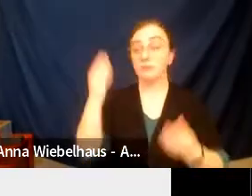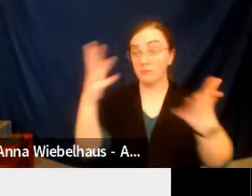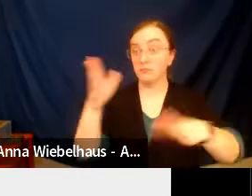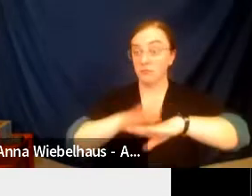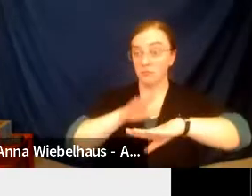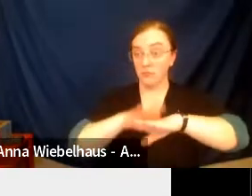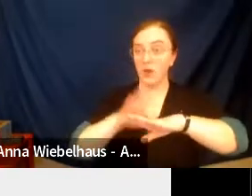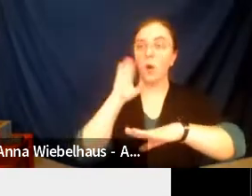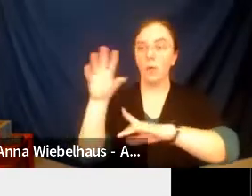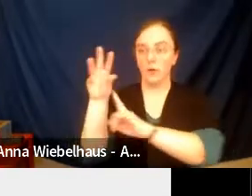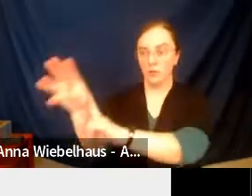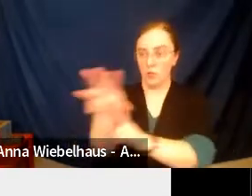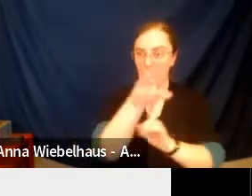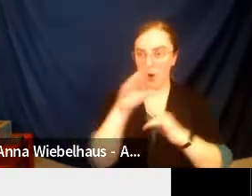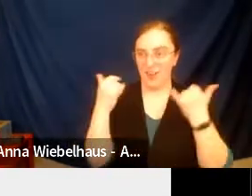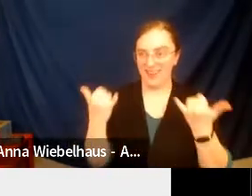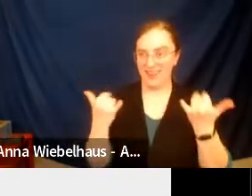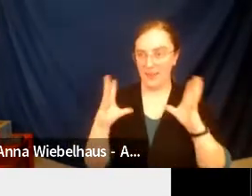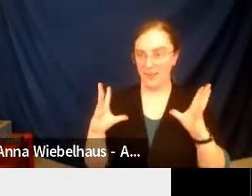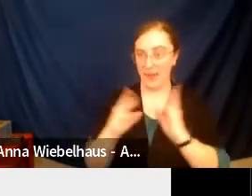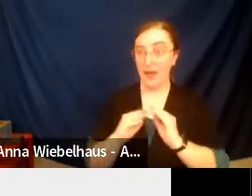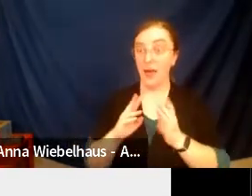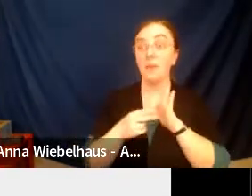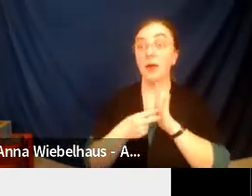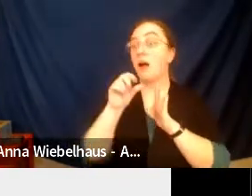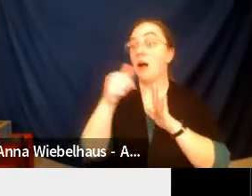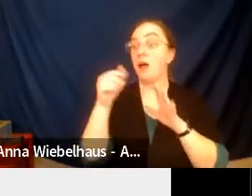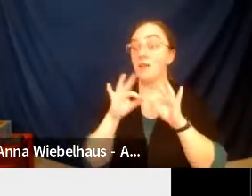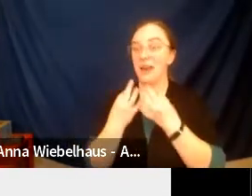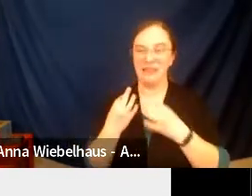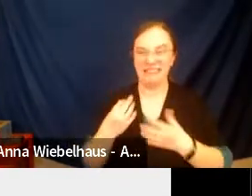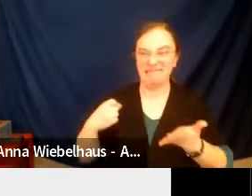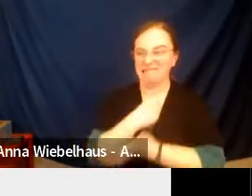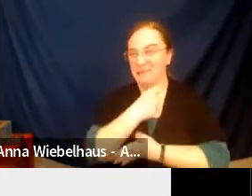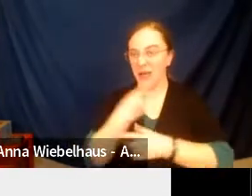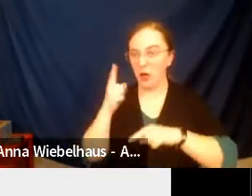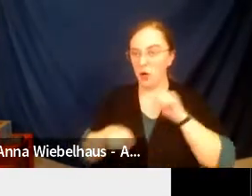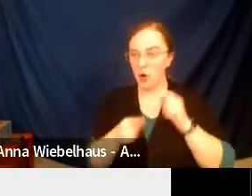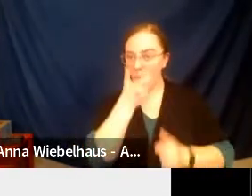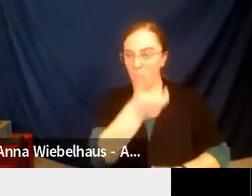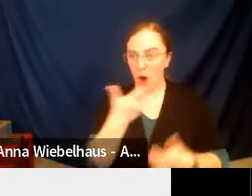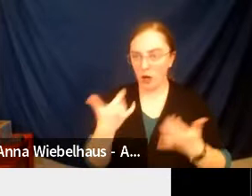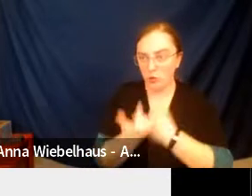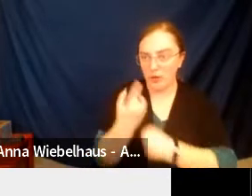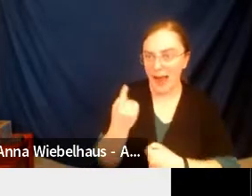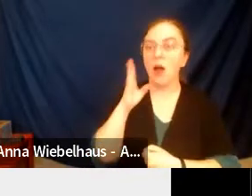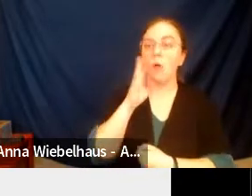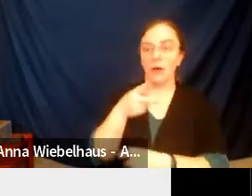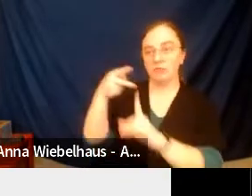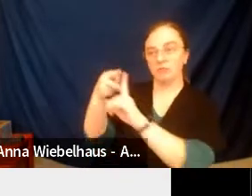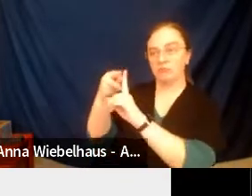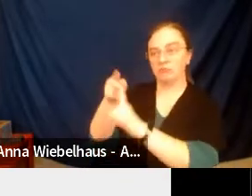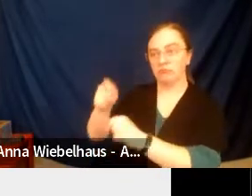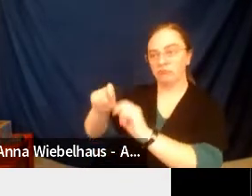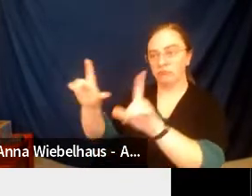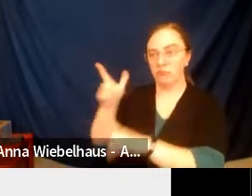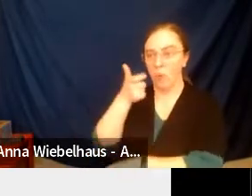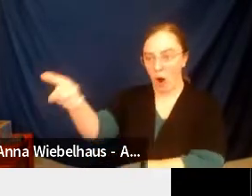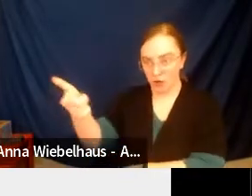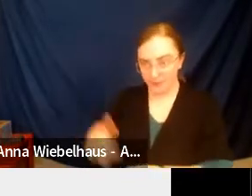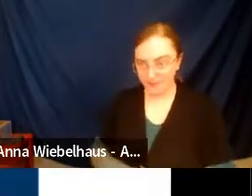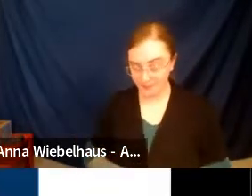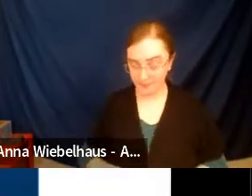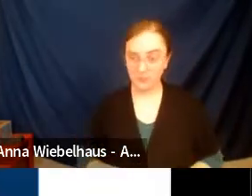meeting so that families who are unable to attend tonight can watch it later at our YouTube channel. And so that will start very soon, if not